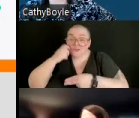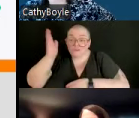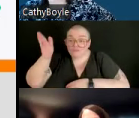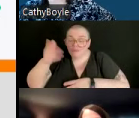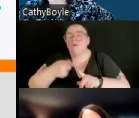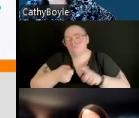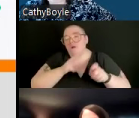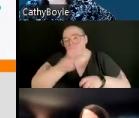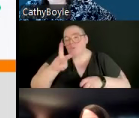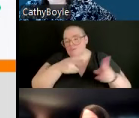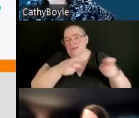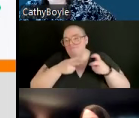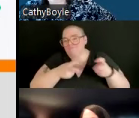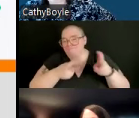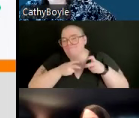website.